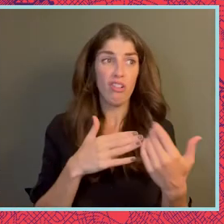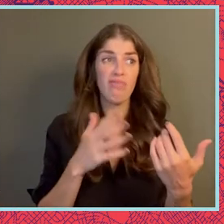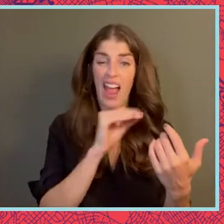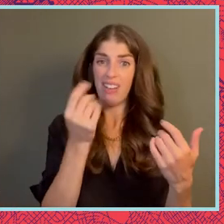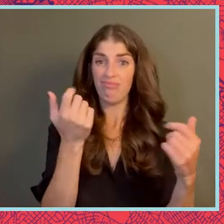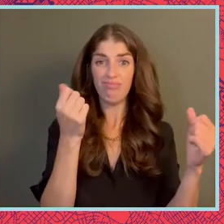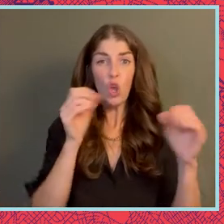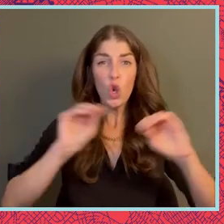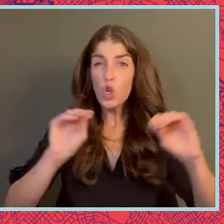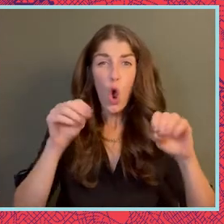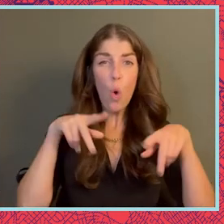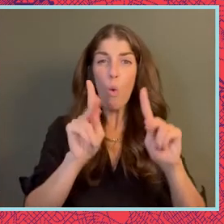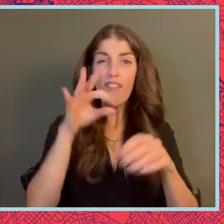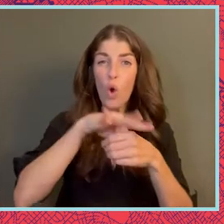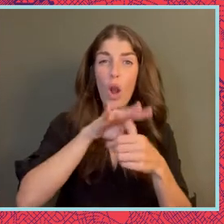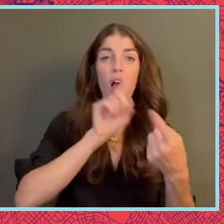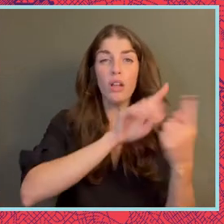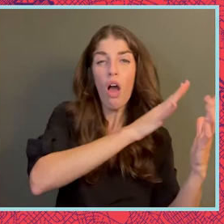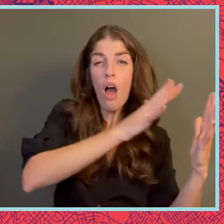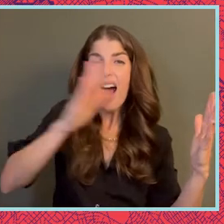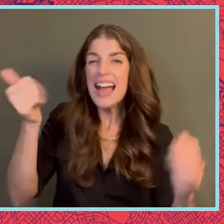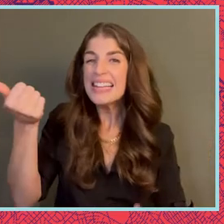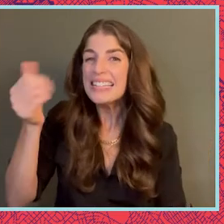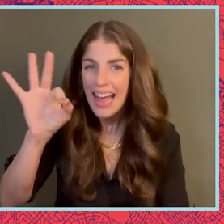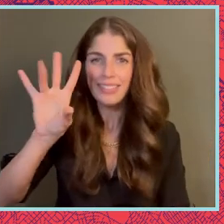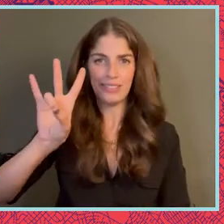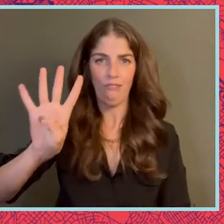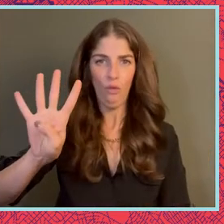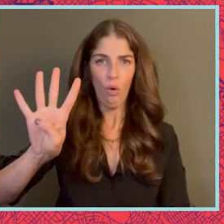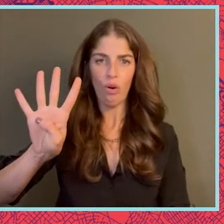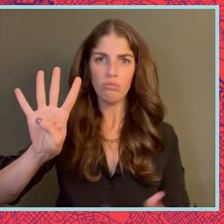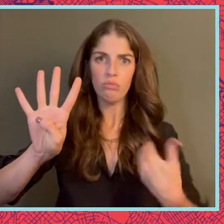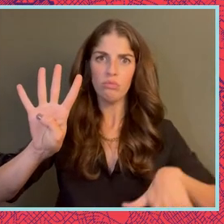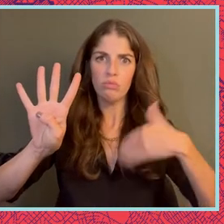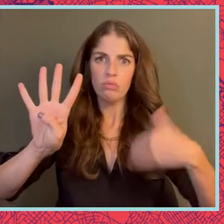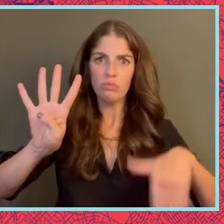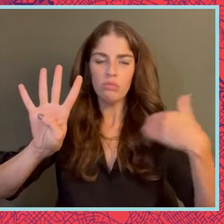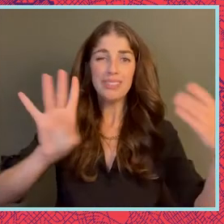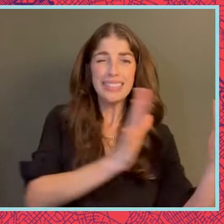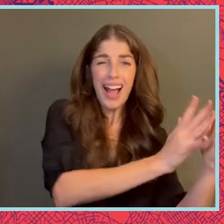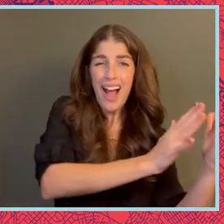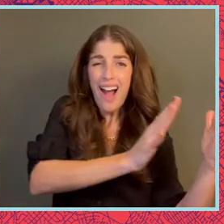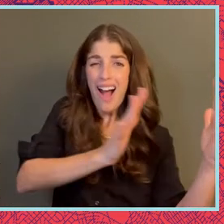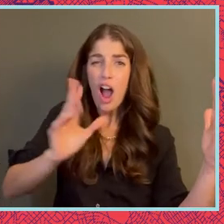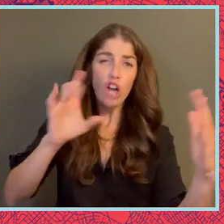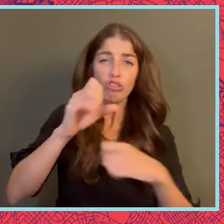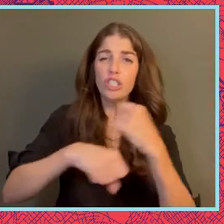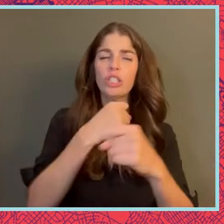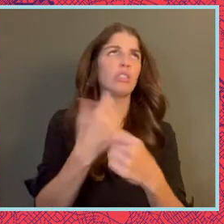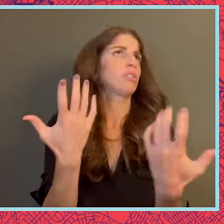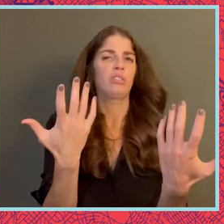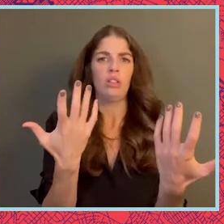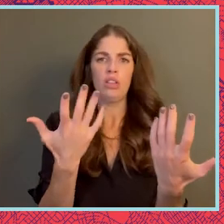local government until 1974. There are many efforts over that period to try and bring the vote back,